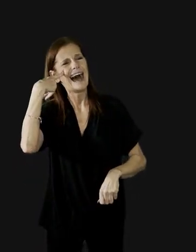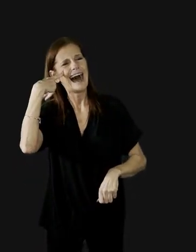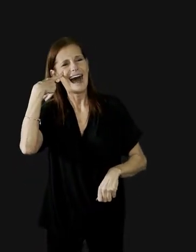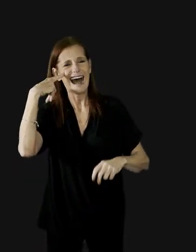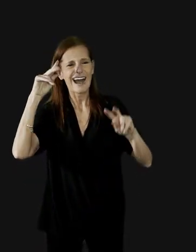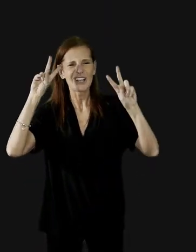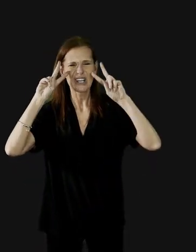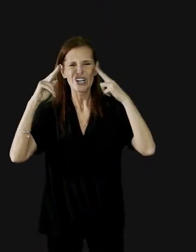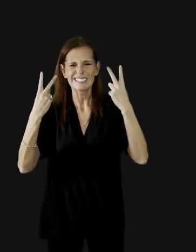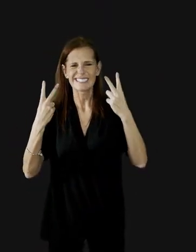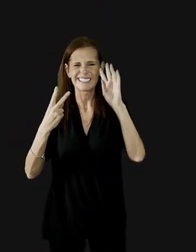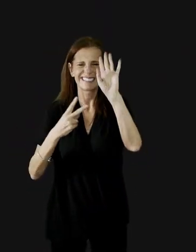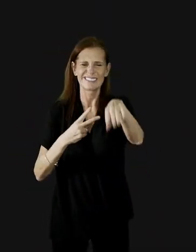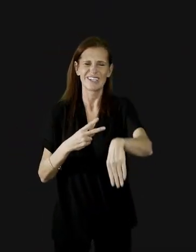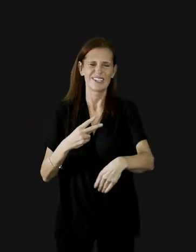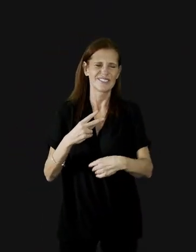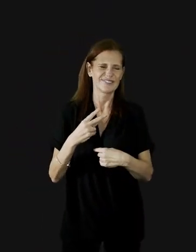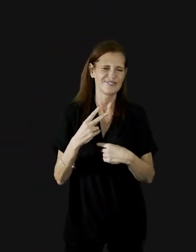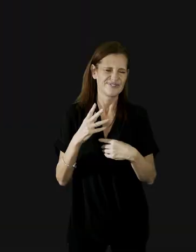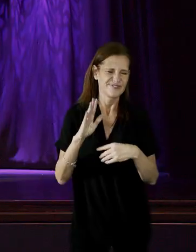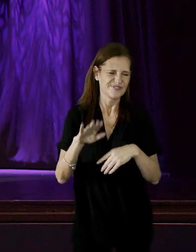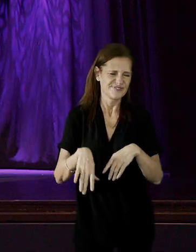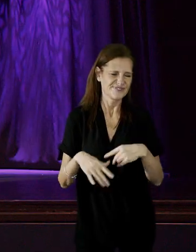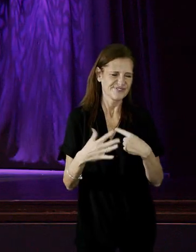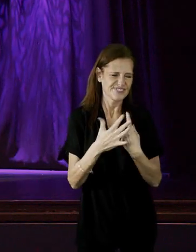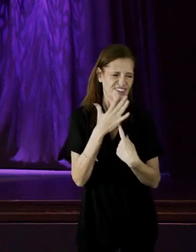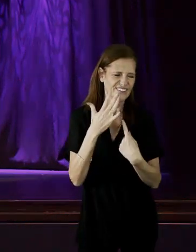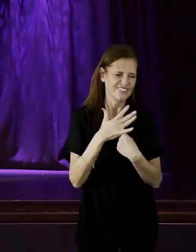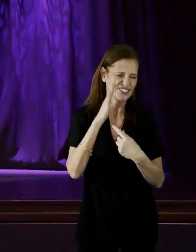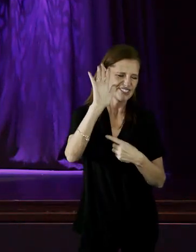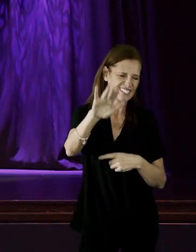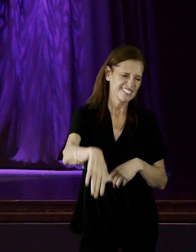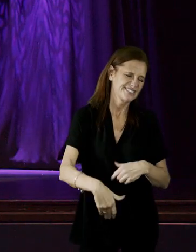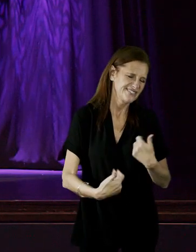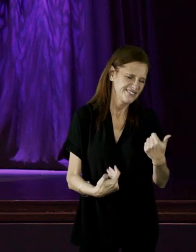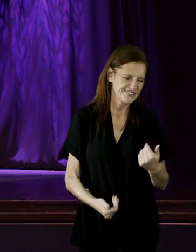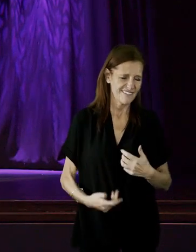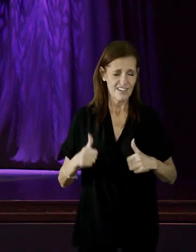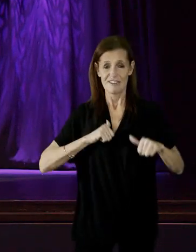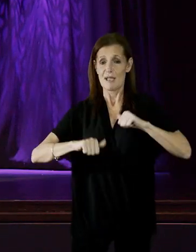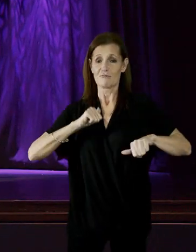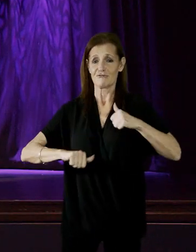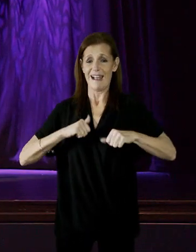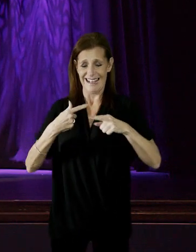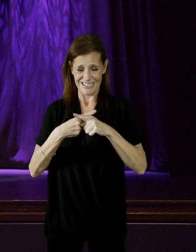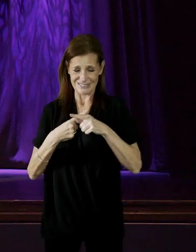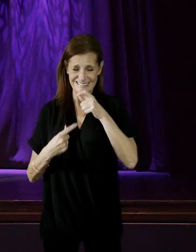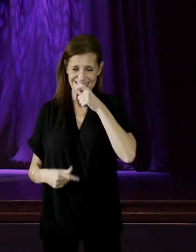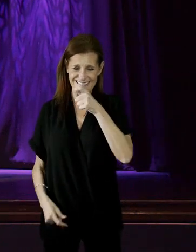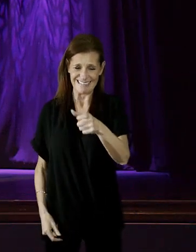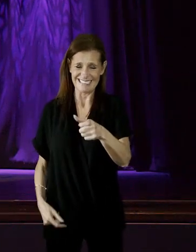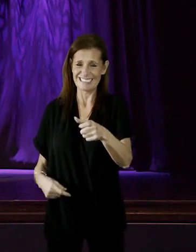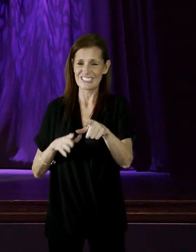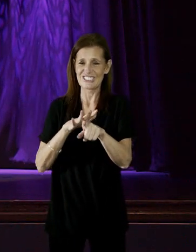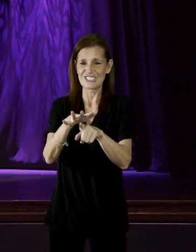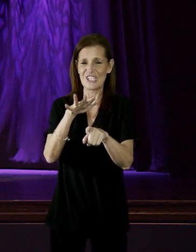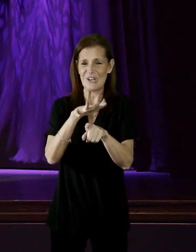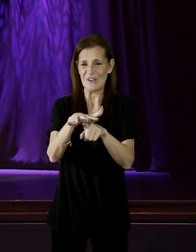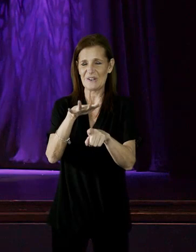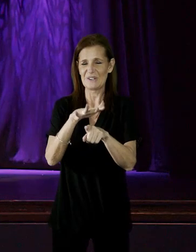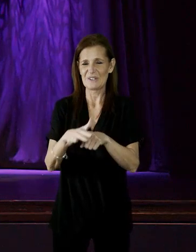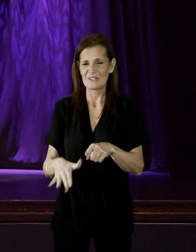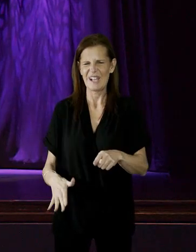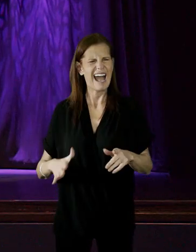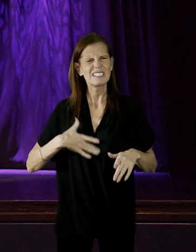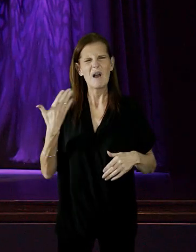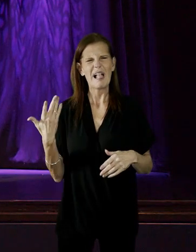Don't patronise me with that woohoo. It's fine. I'll let it go. It's a great pun. I'm very proud of it. I'm visually impaired, and I don't like the term visually impaired.